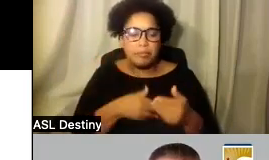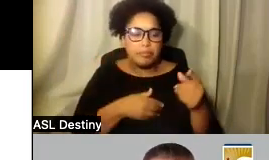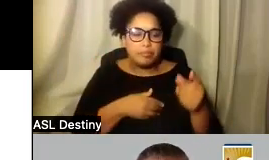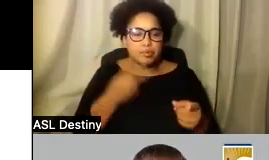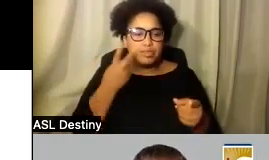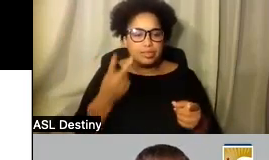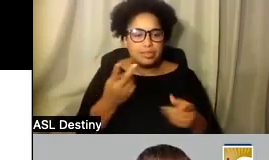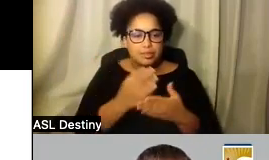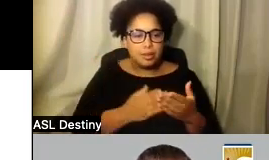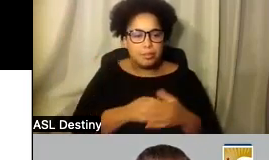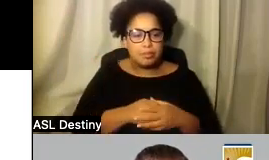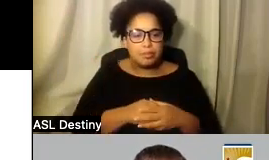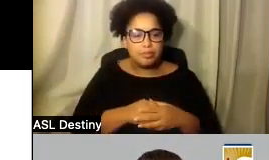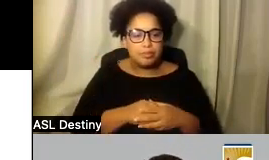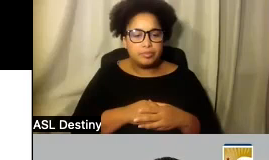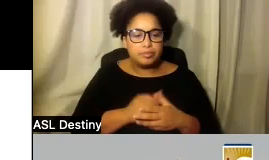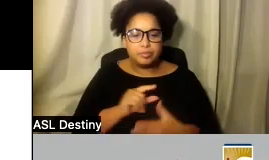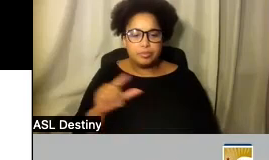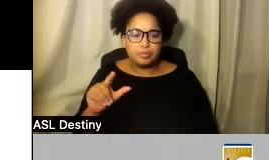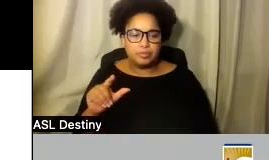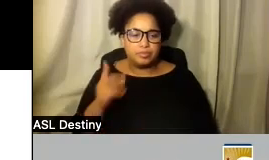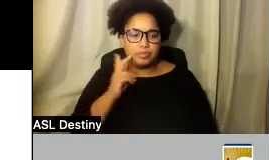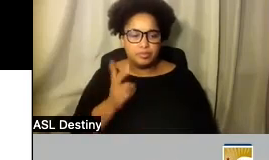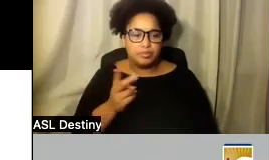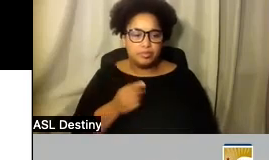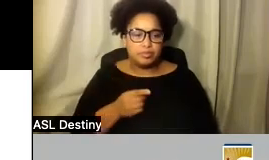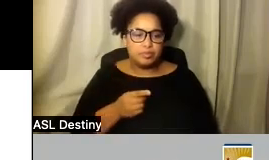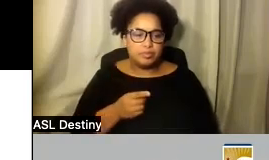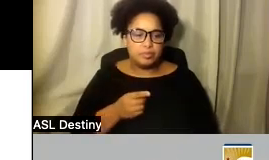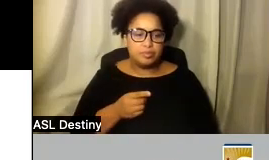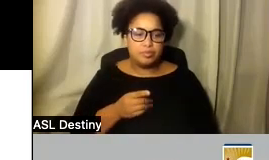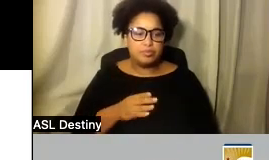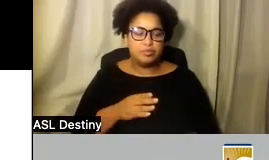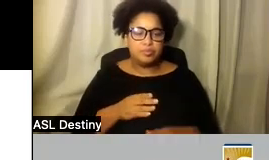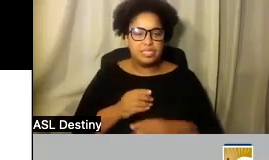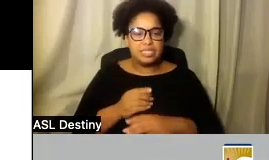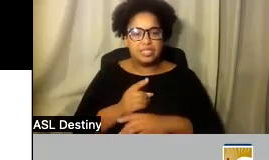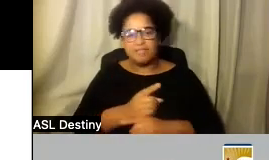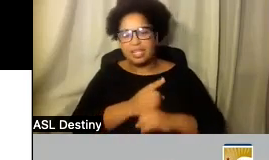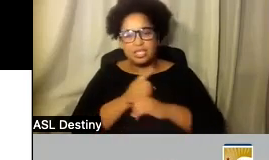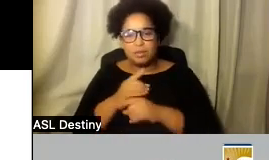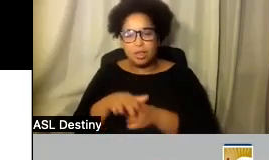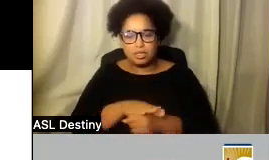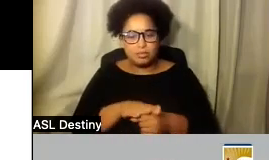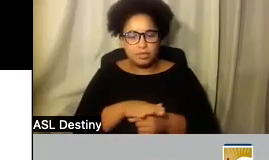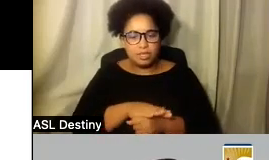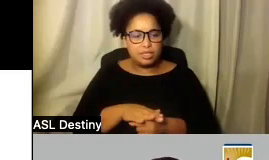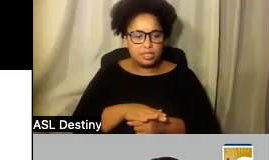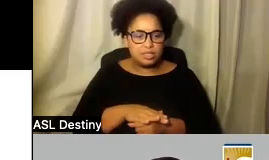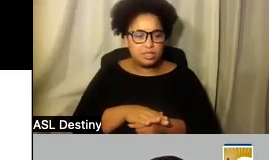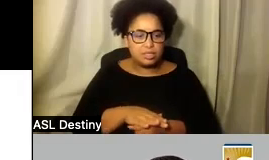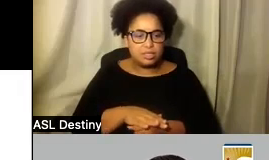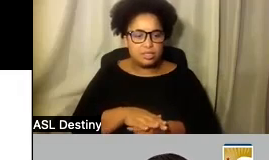see some bottom left there. You've got a defensible space action implemented